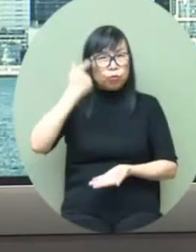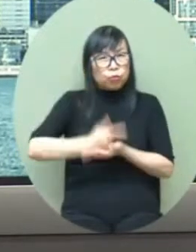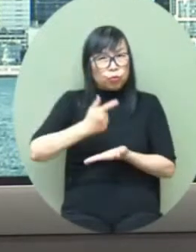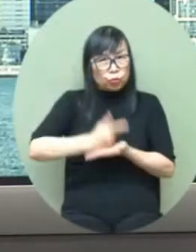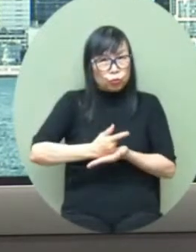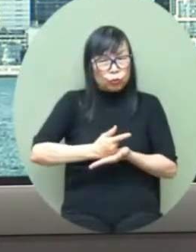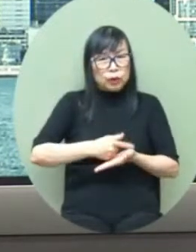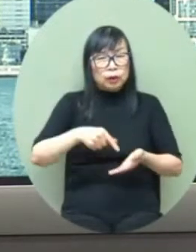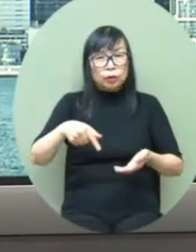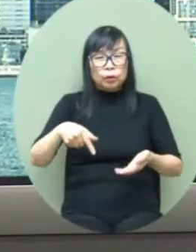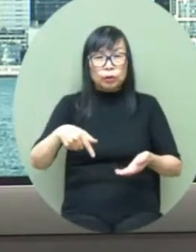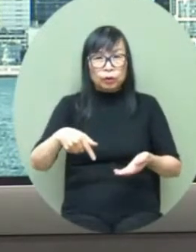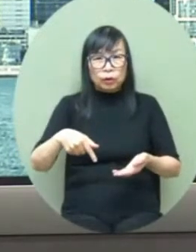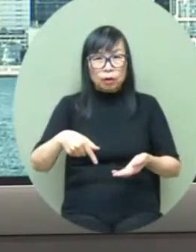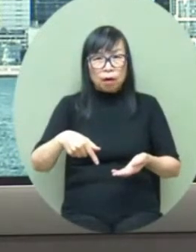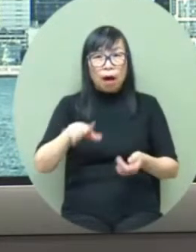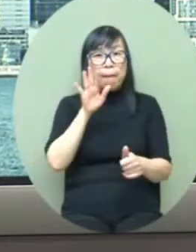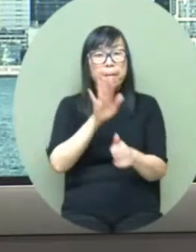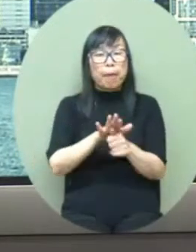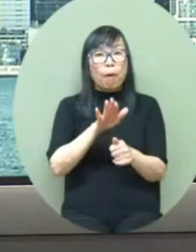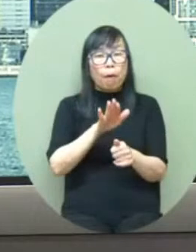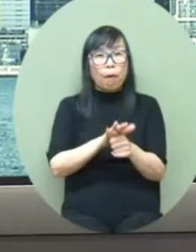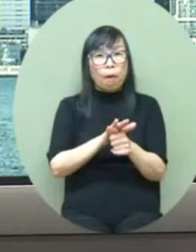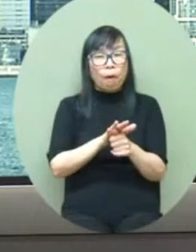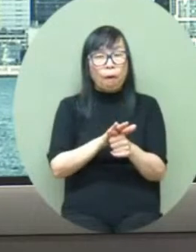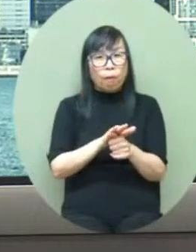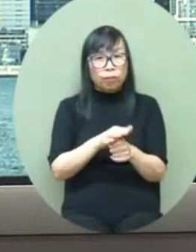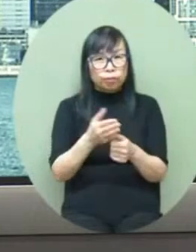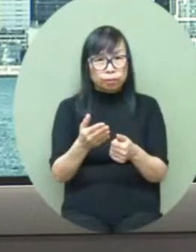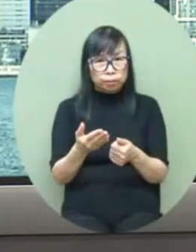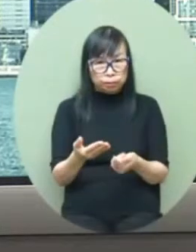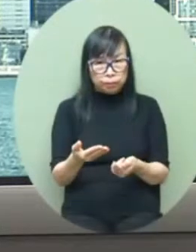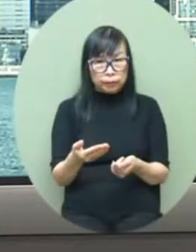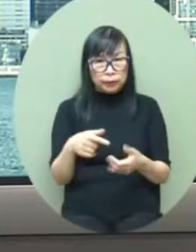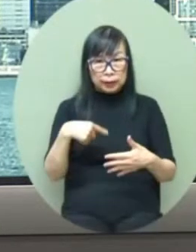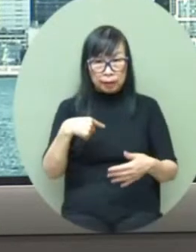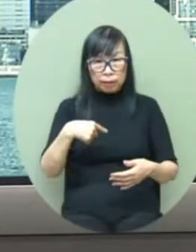Organ donation is an important issue.